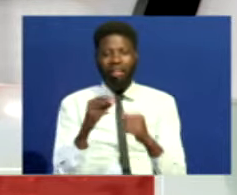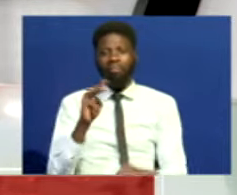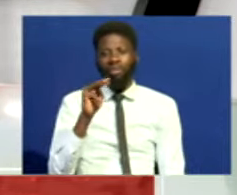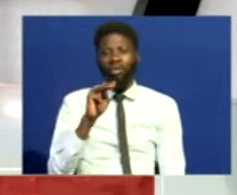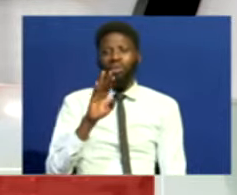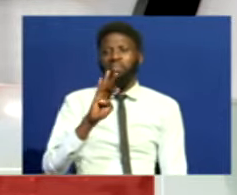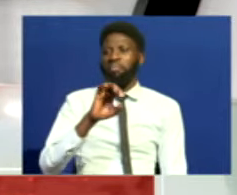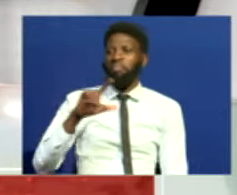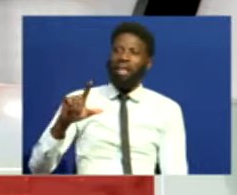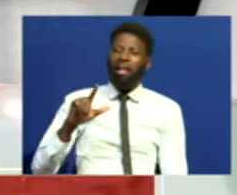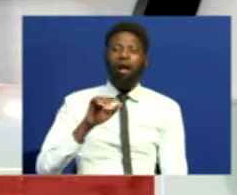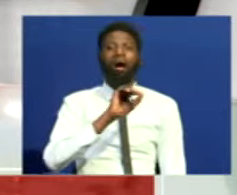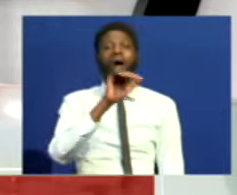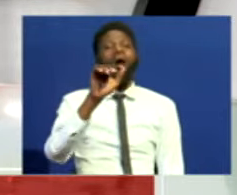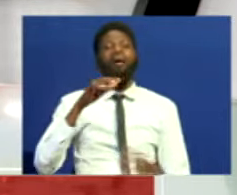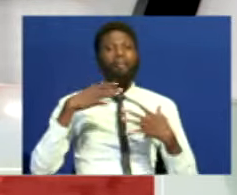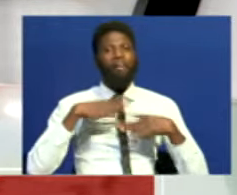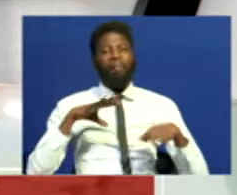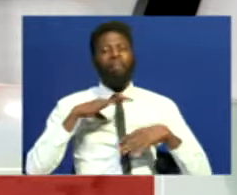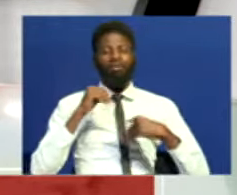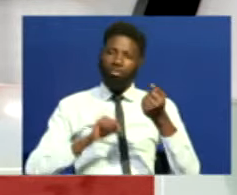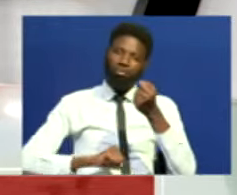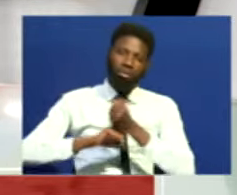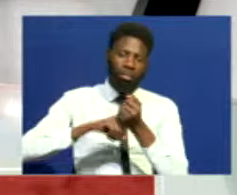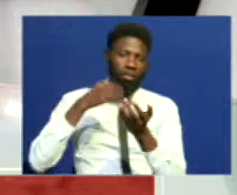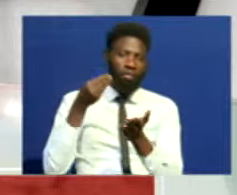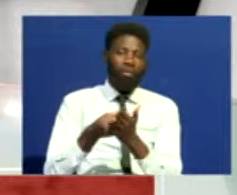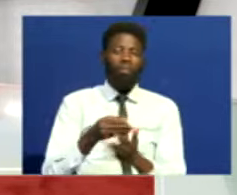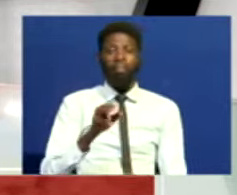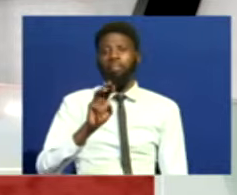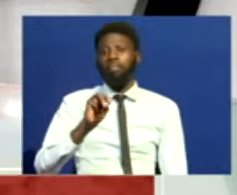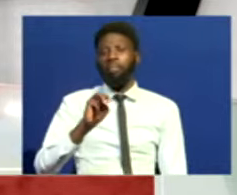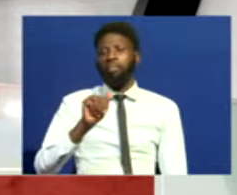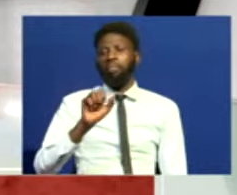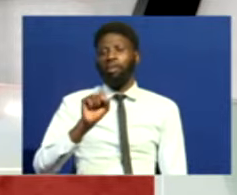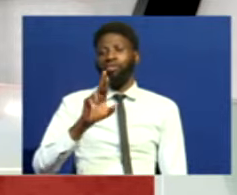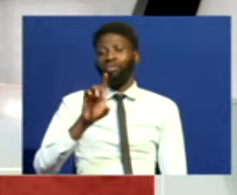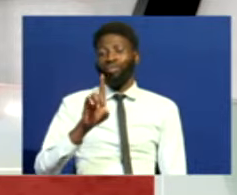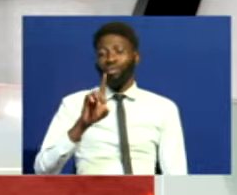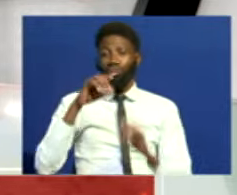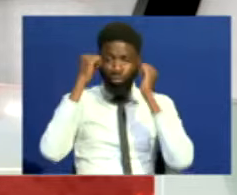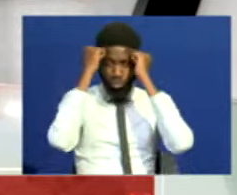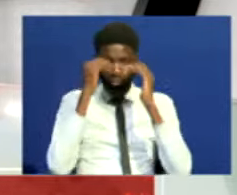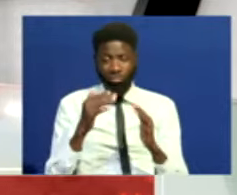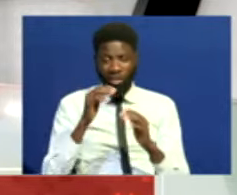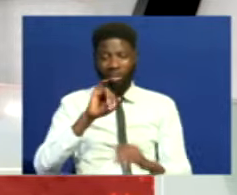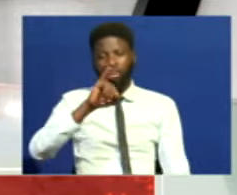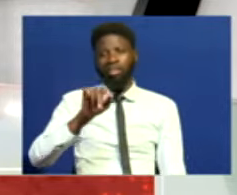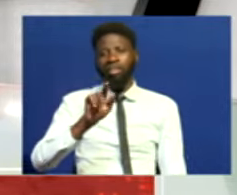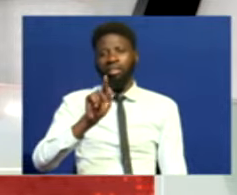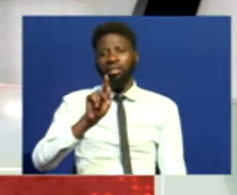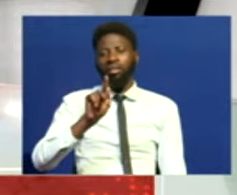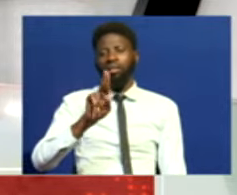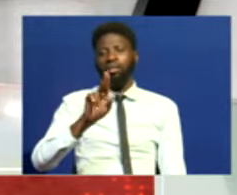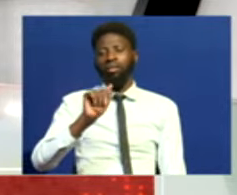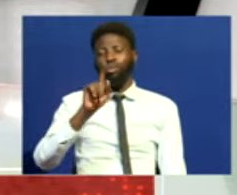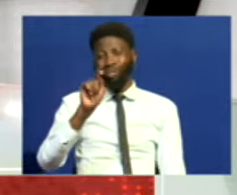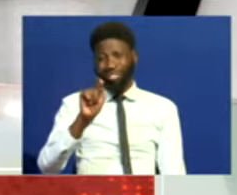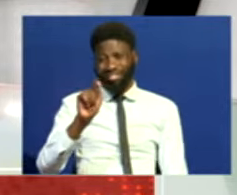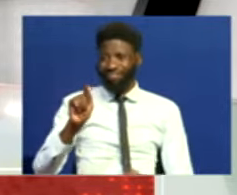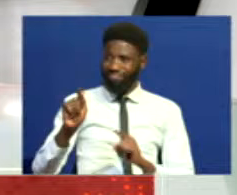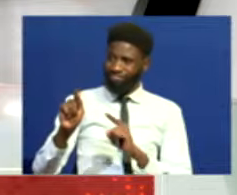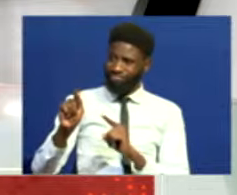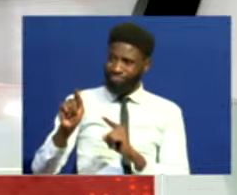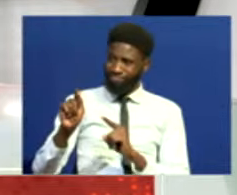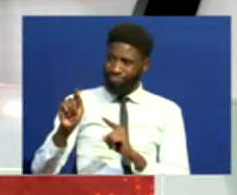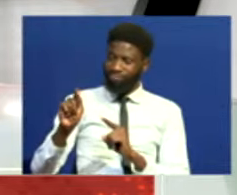well-wishers for financial assistance. Masud Kulow Salat, a student at the Jomo Kenyatta University of Agriculture and